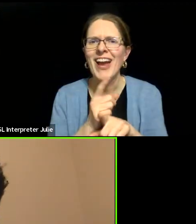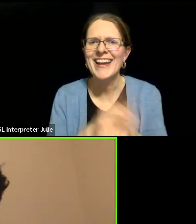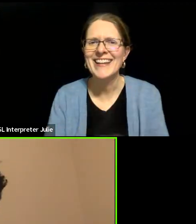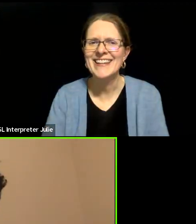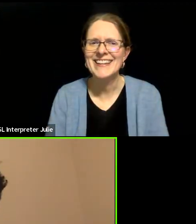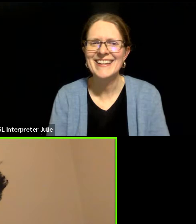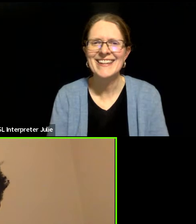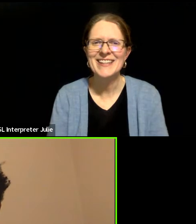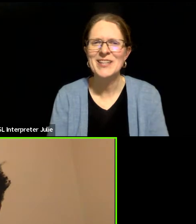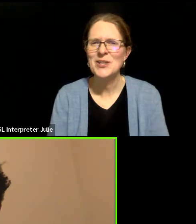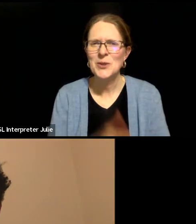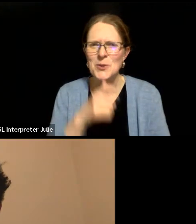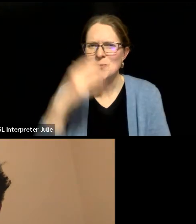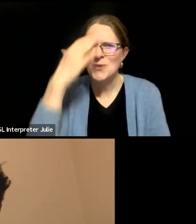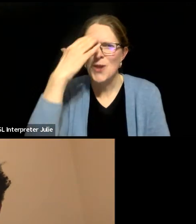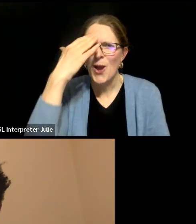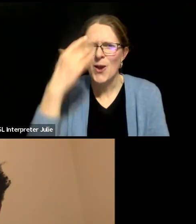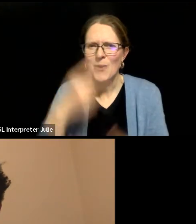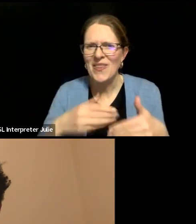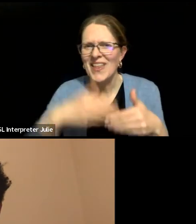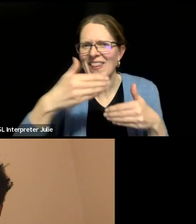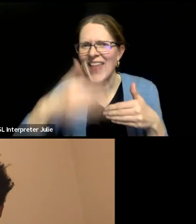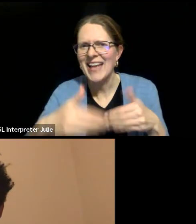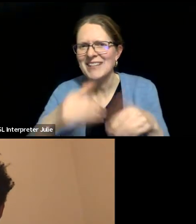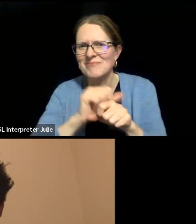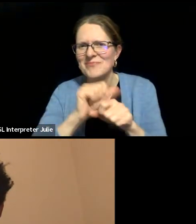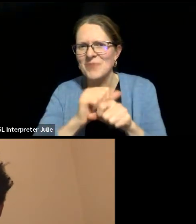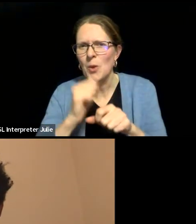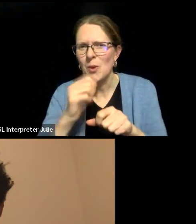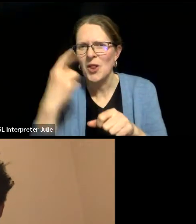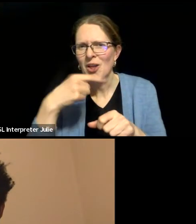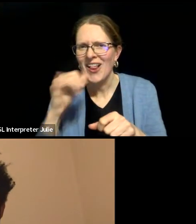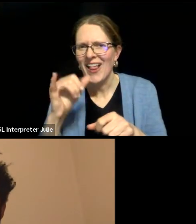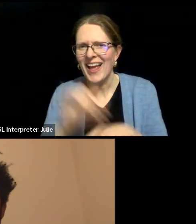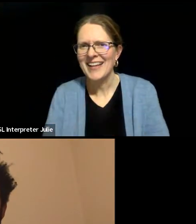Who knows what the next body of work could be? I know.